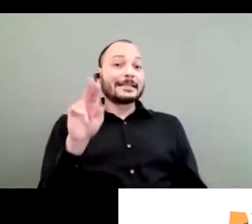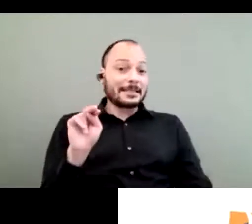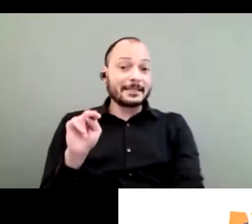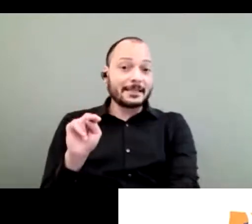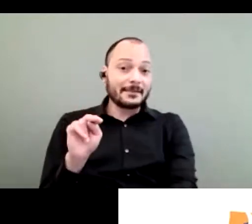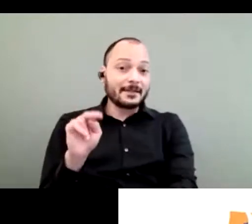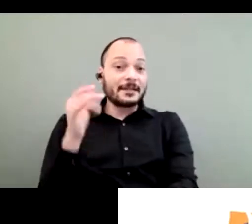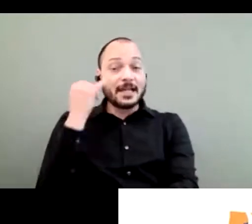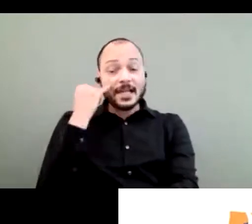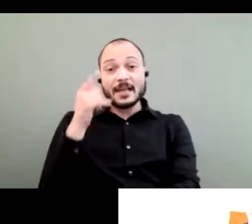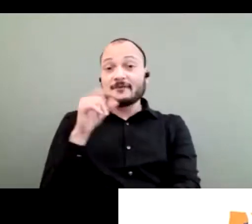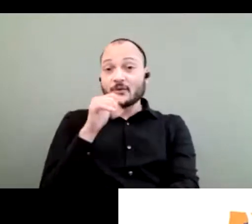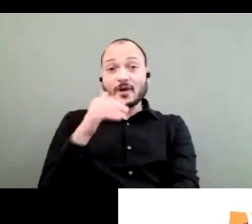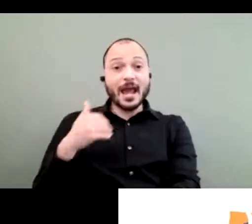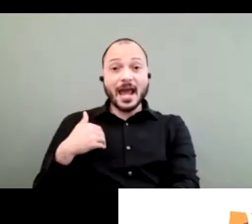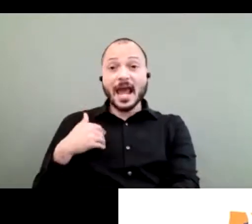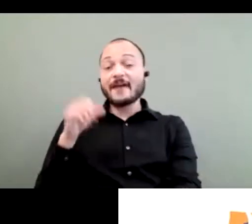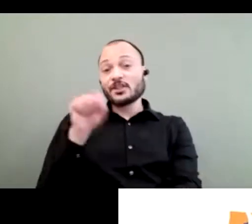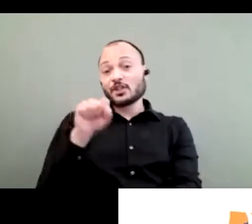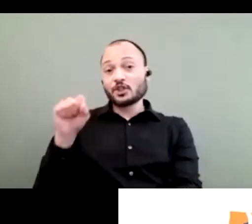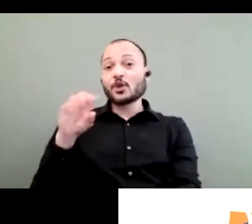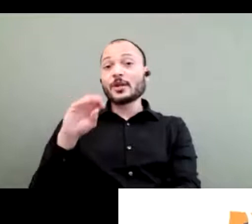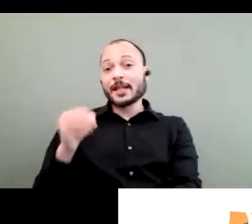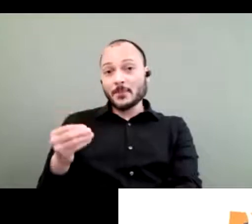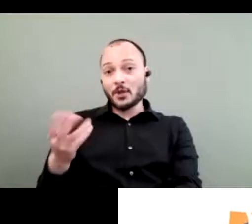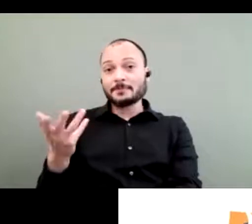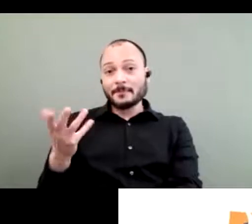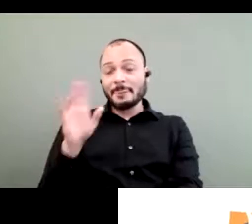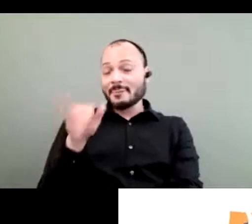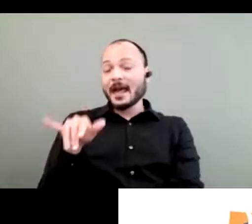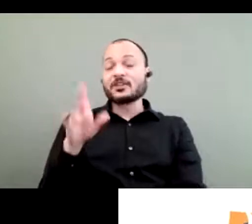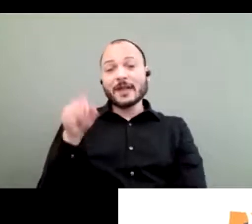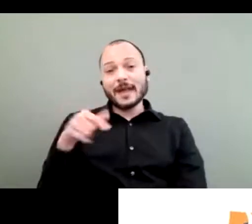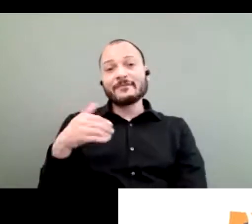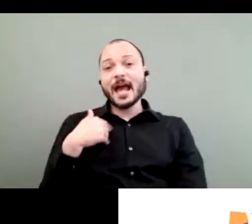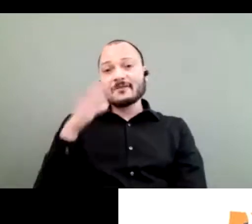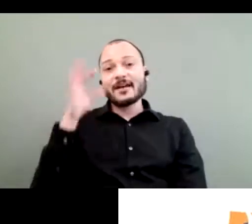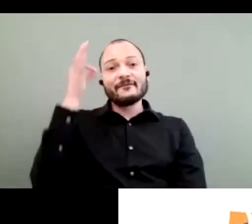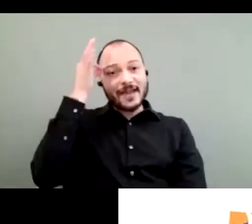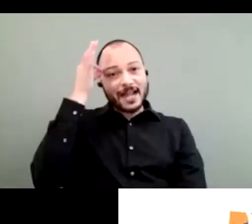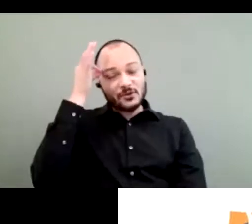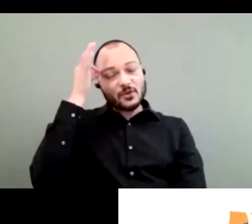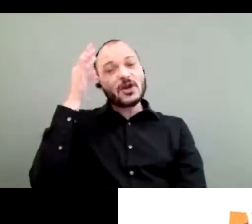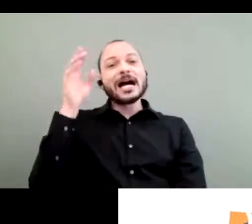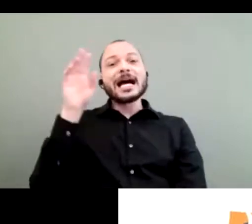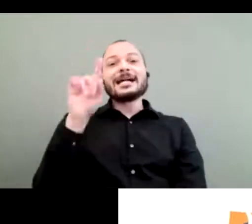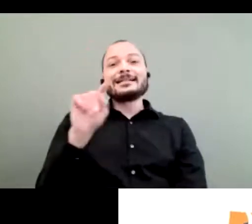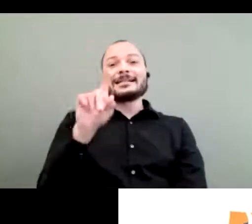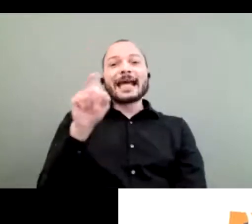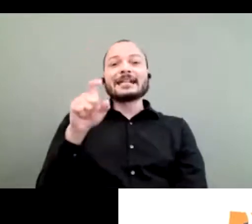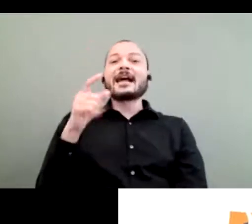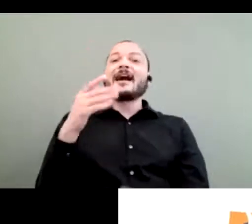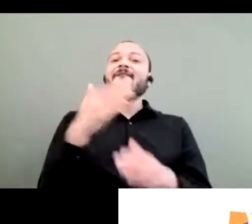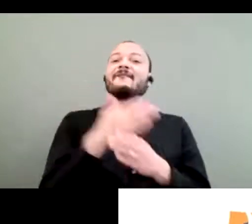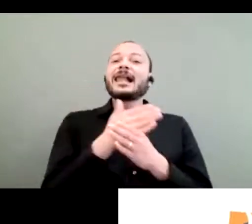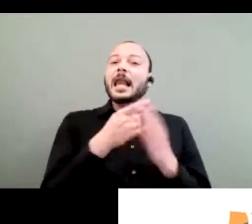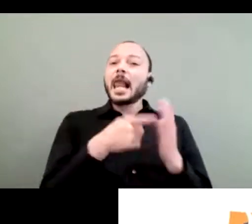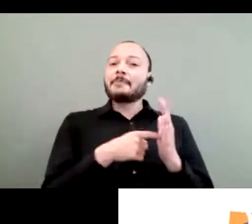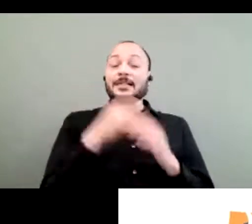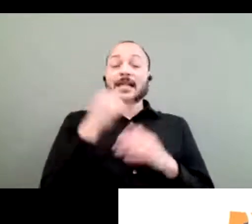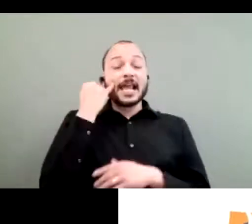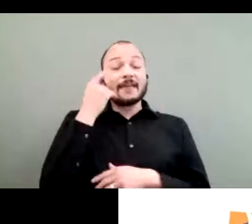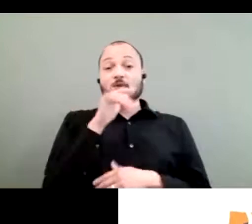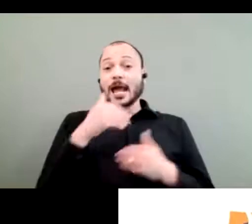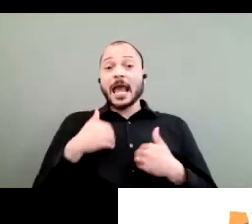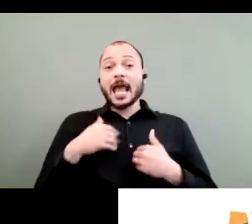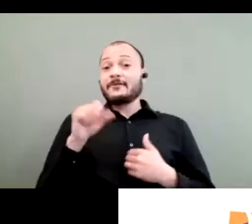you don't have a social security number, and you have to have a federal tax filing obligation. So if you don't have a social and you have a